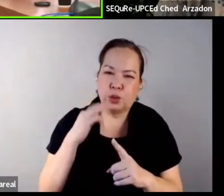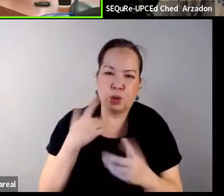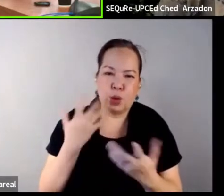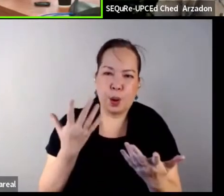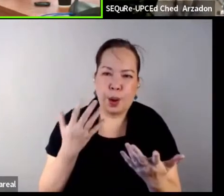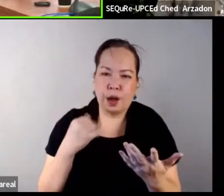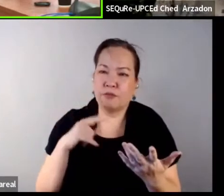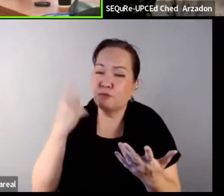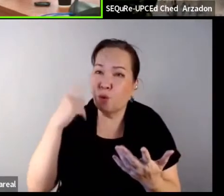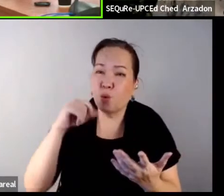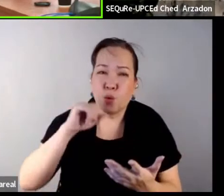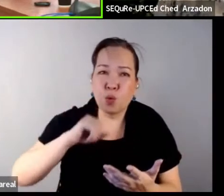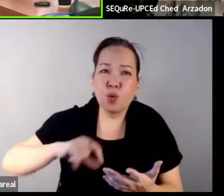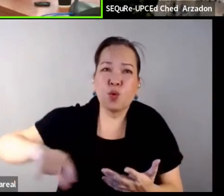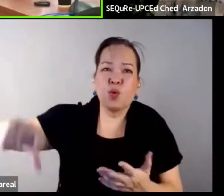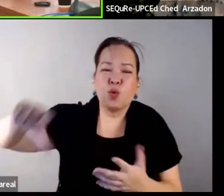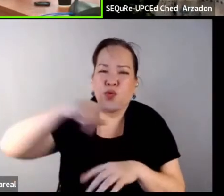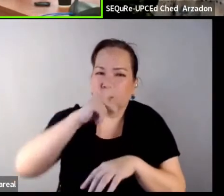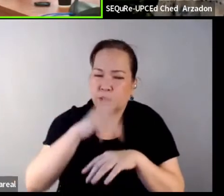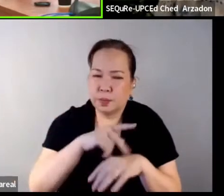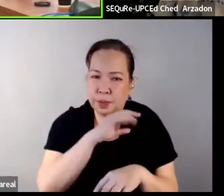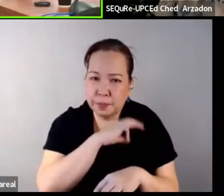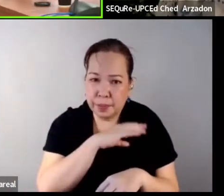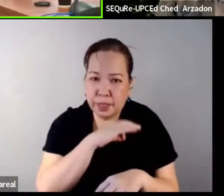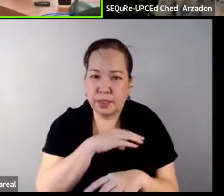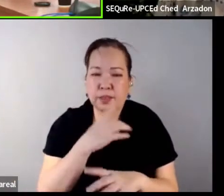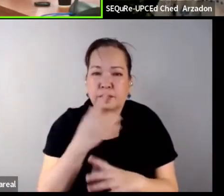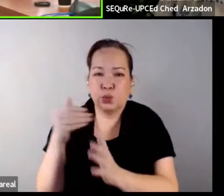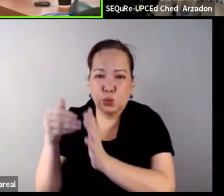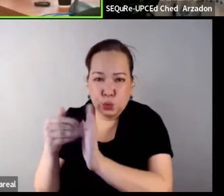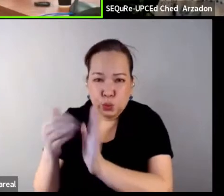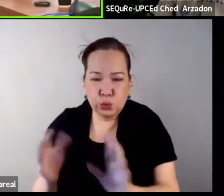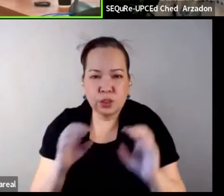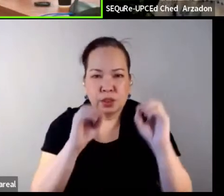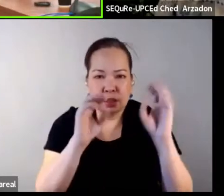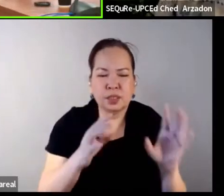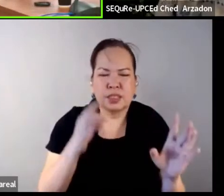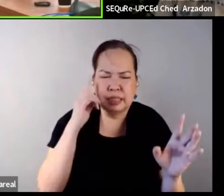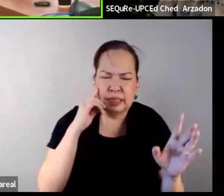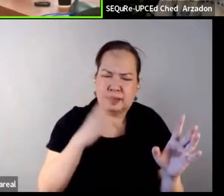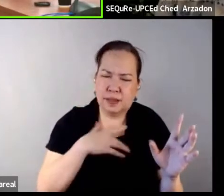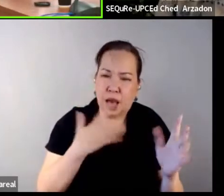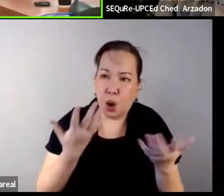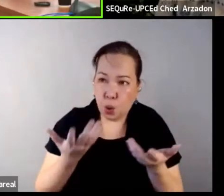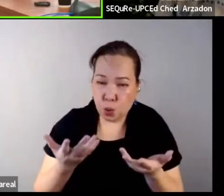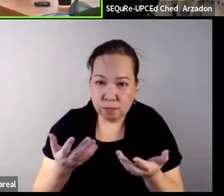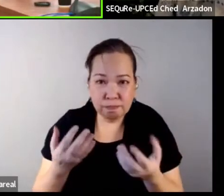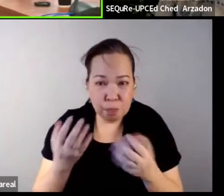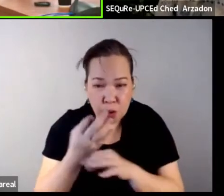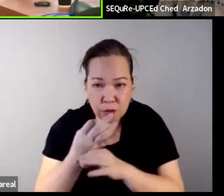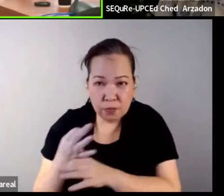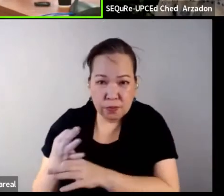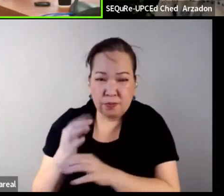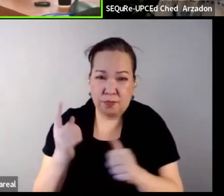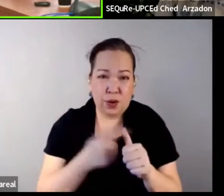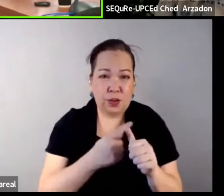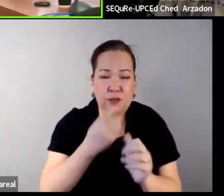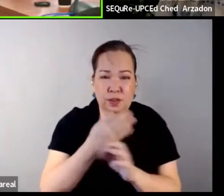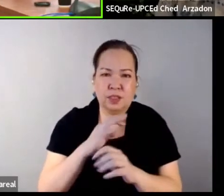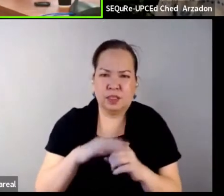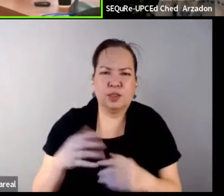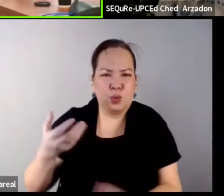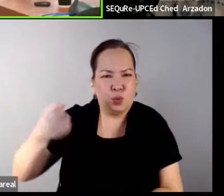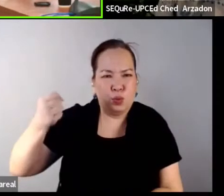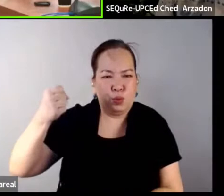of the country and our students as well as teachers, it's high time that we suspend this and proceed with